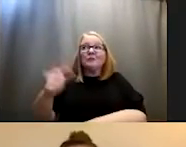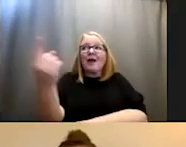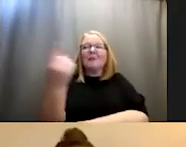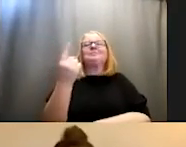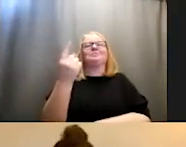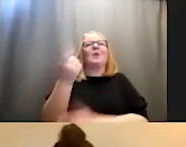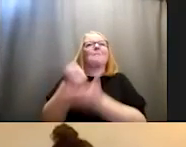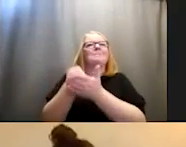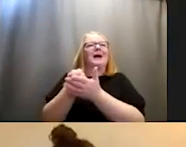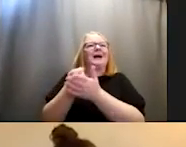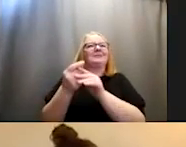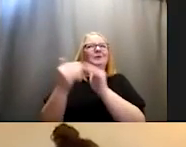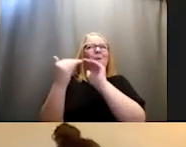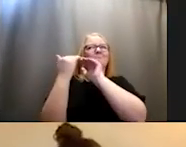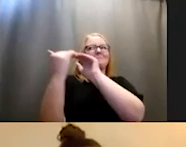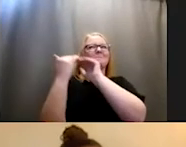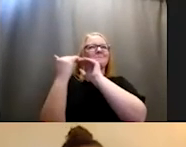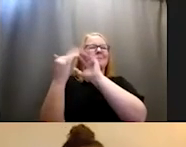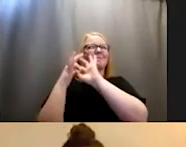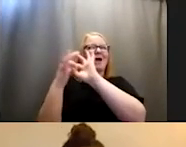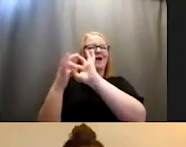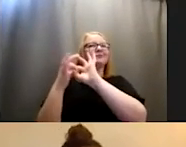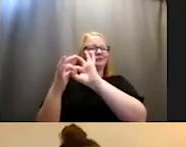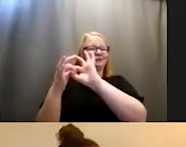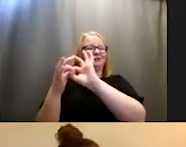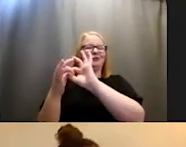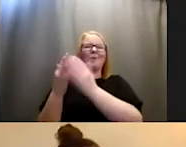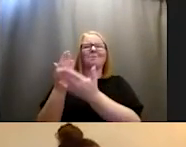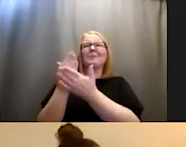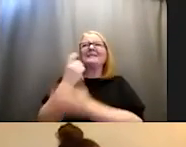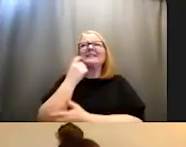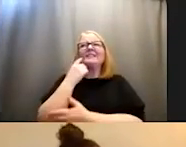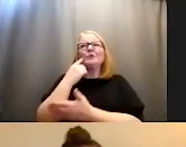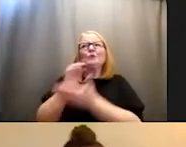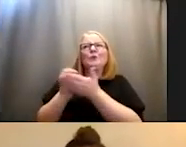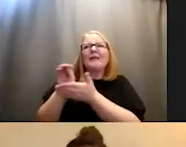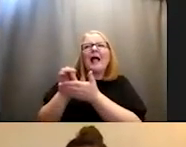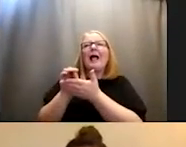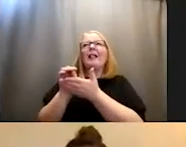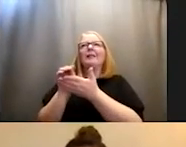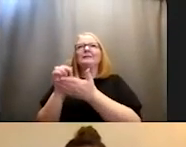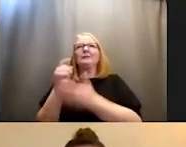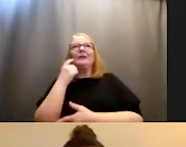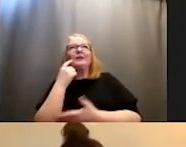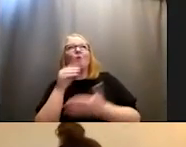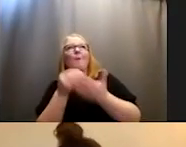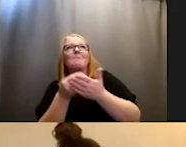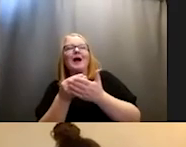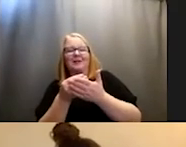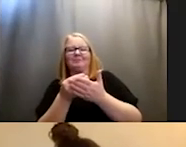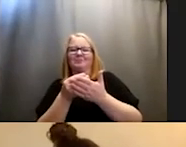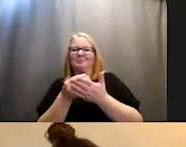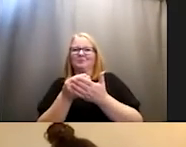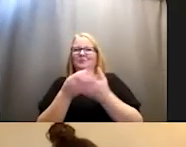products themselves. So there was a real affinity there, and it made it a lot easier, and ultimately helped in kind of spreading